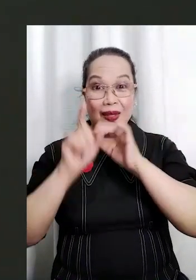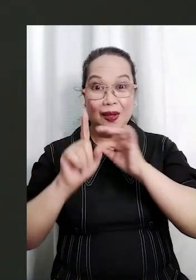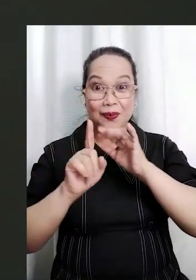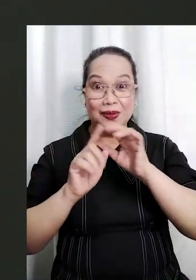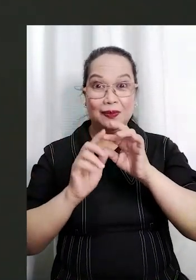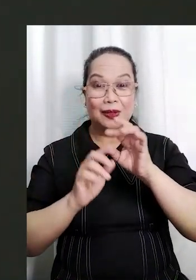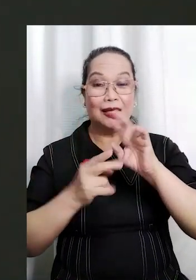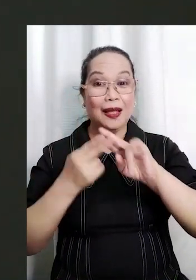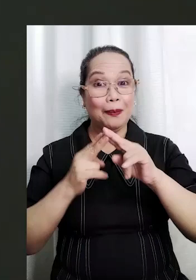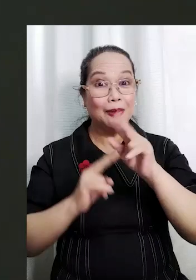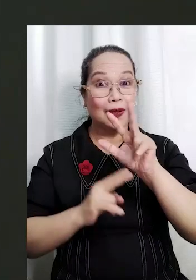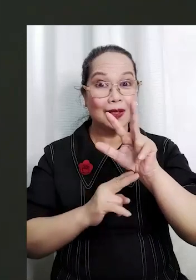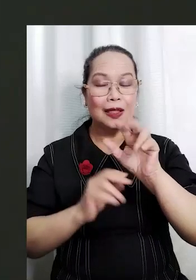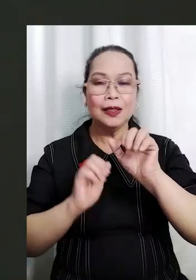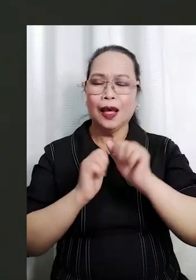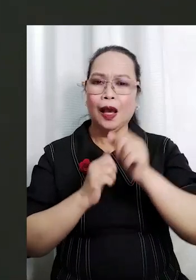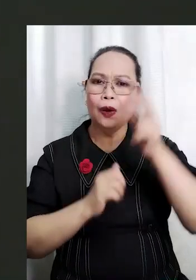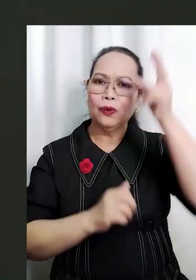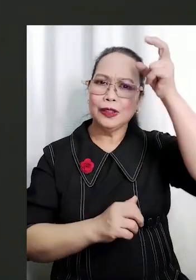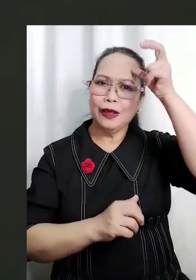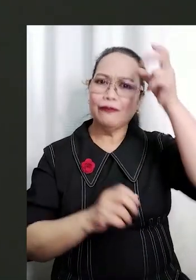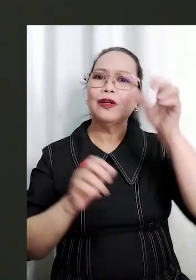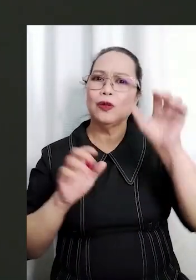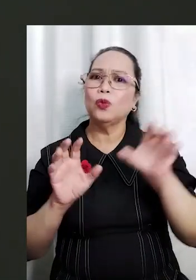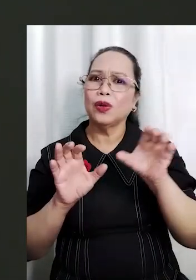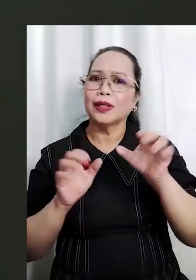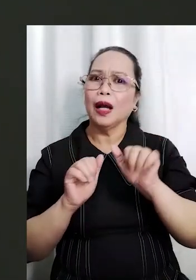Observation number 3, patungkol sa tactic ng devil.